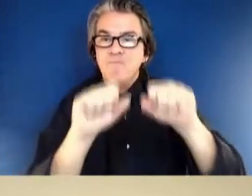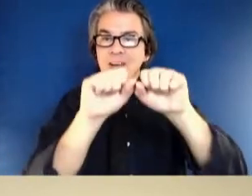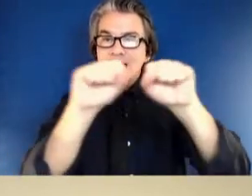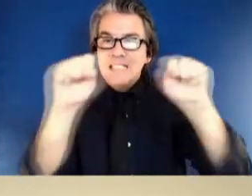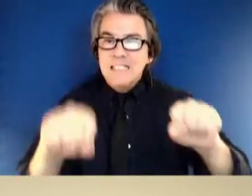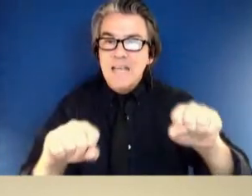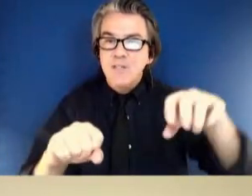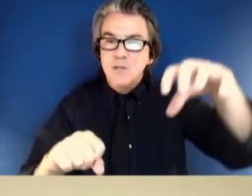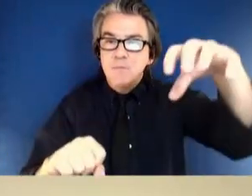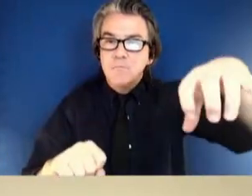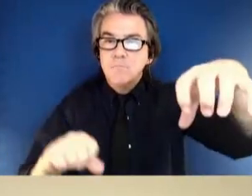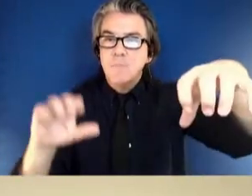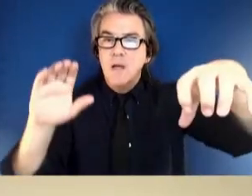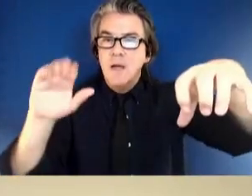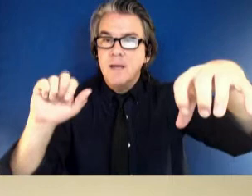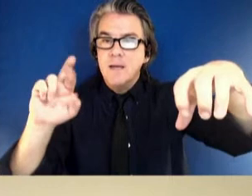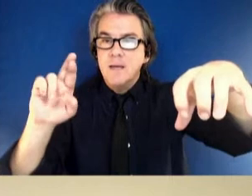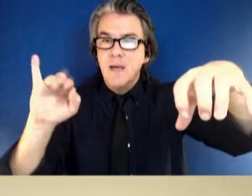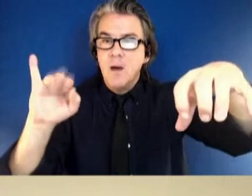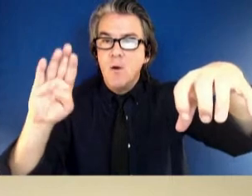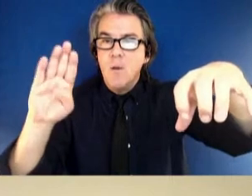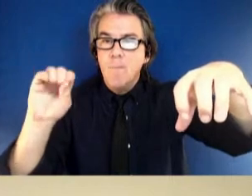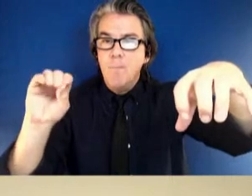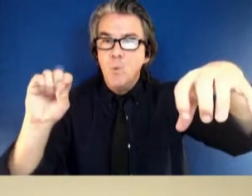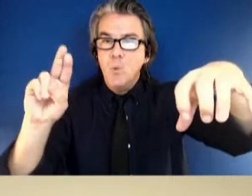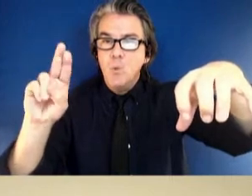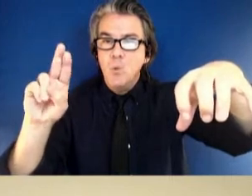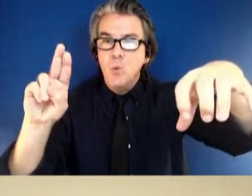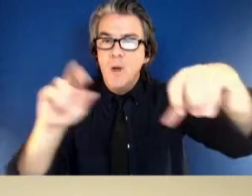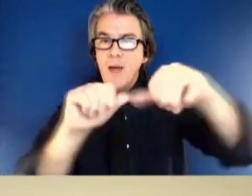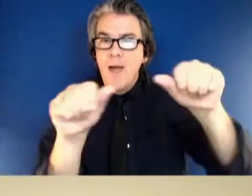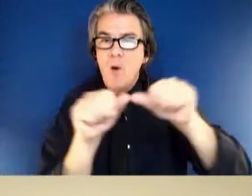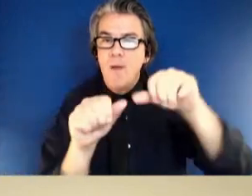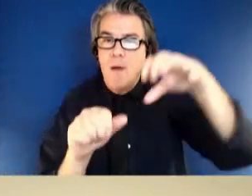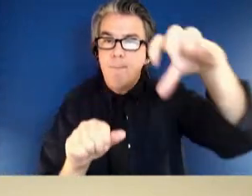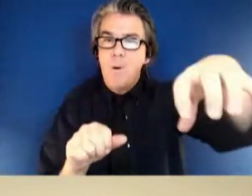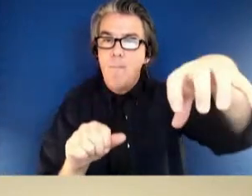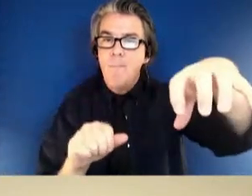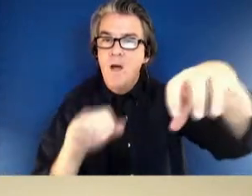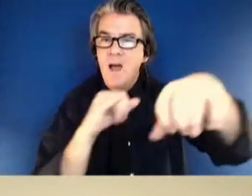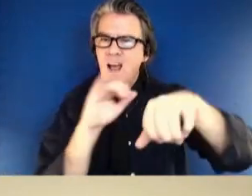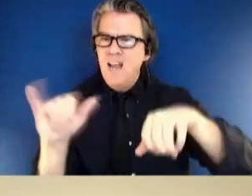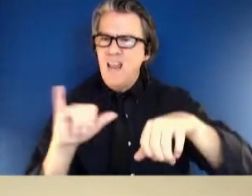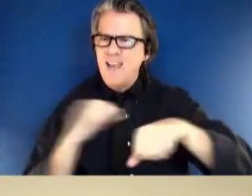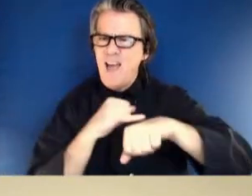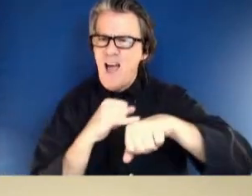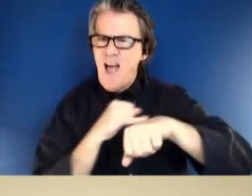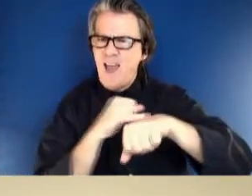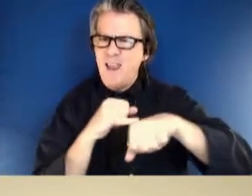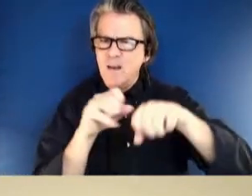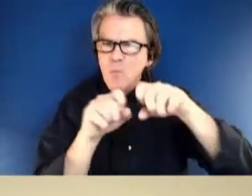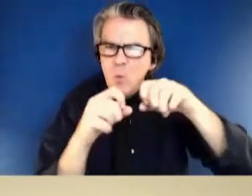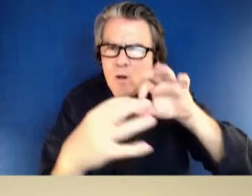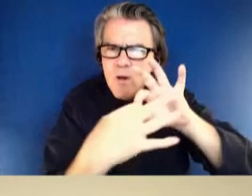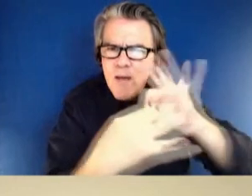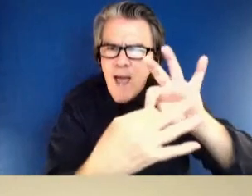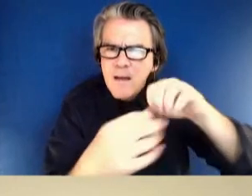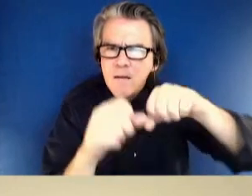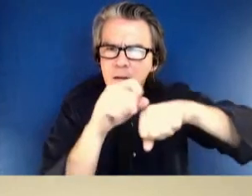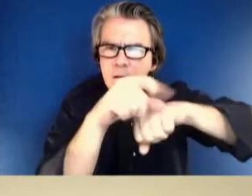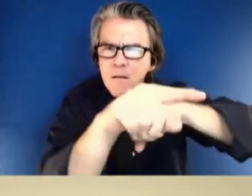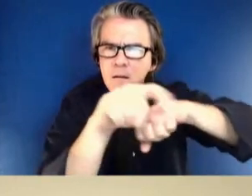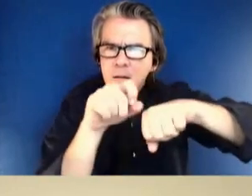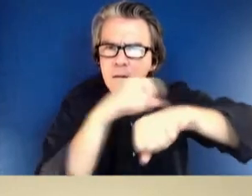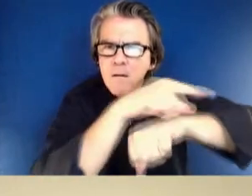generating station in the Caribou area that allows us to place it in an island configuration. What